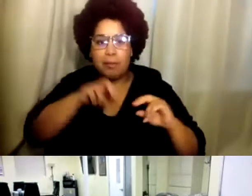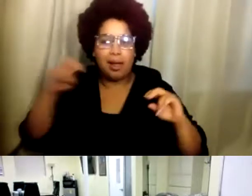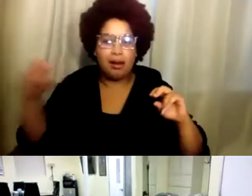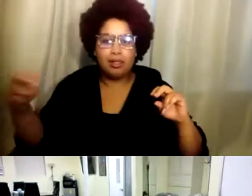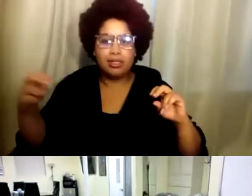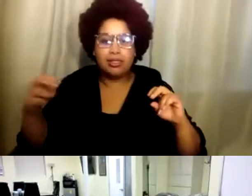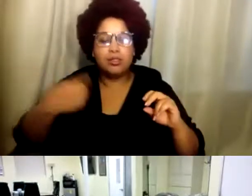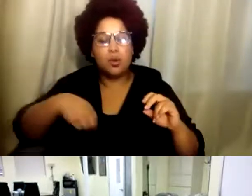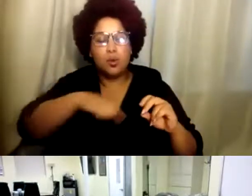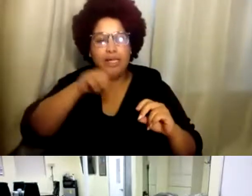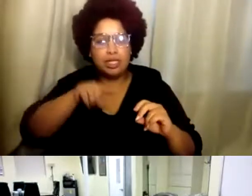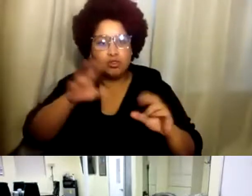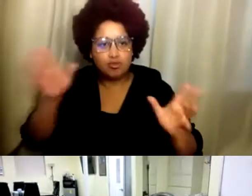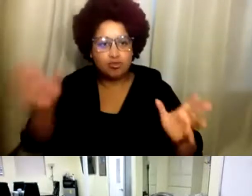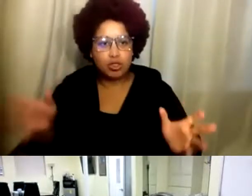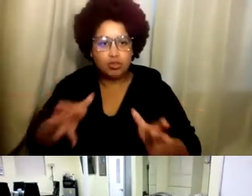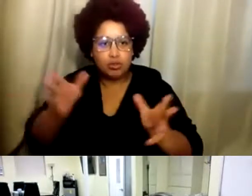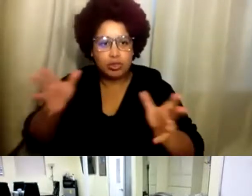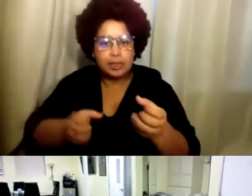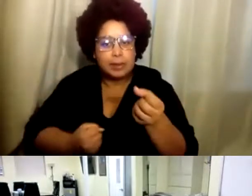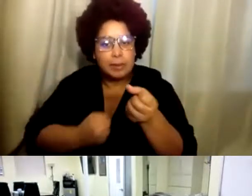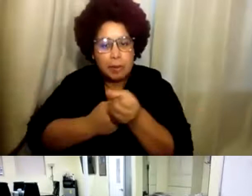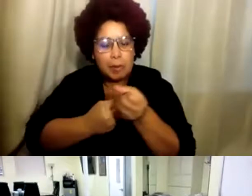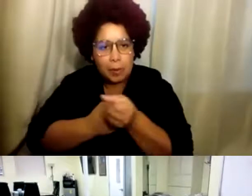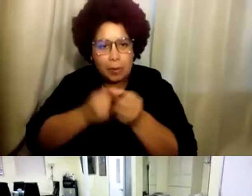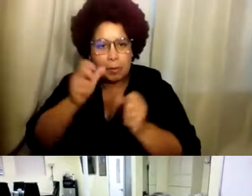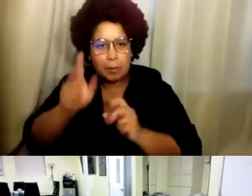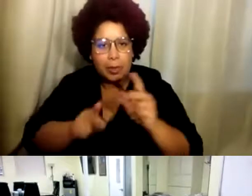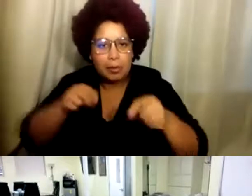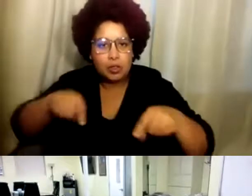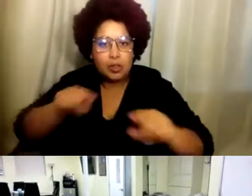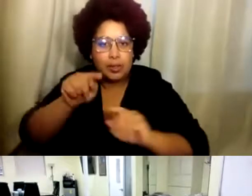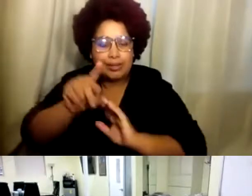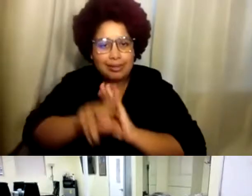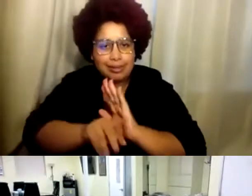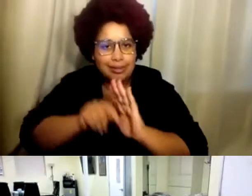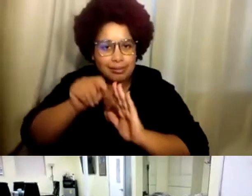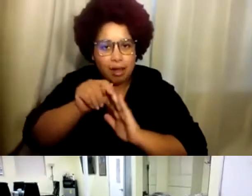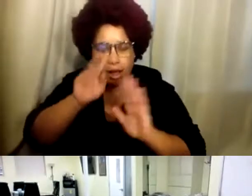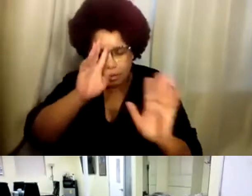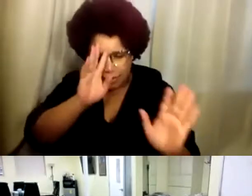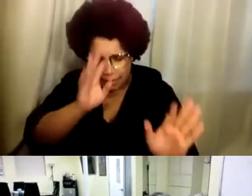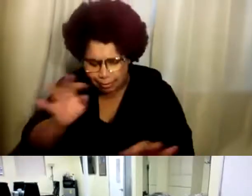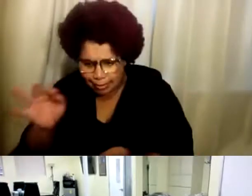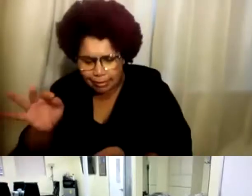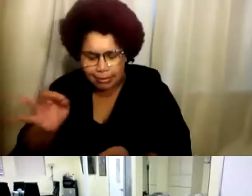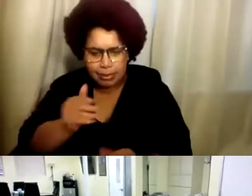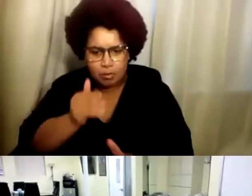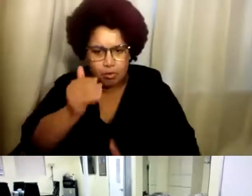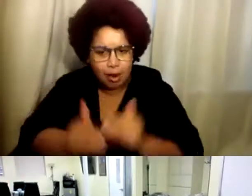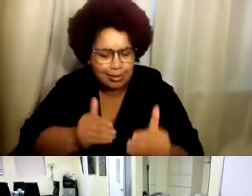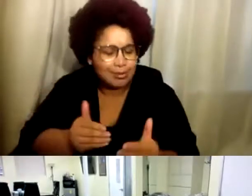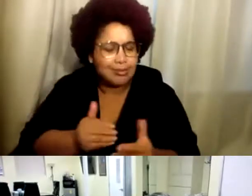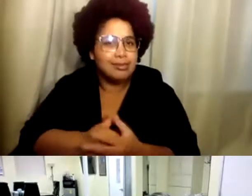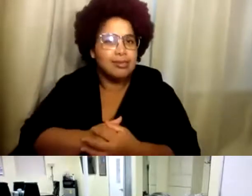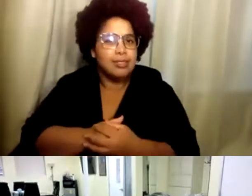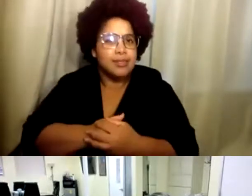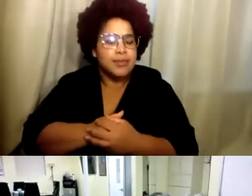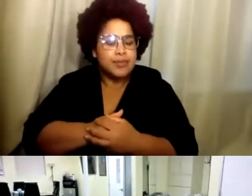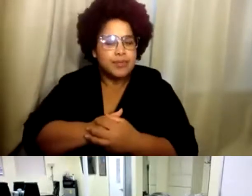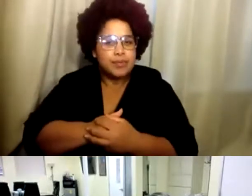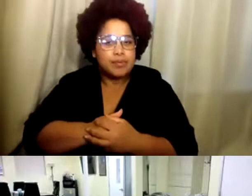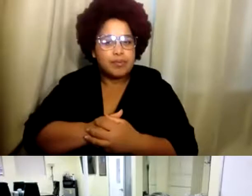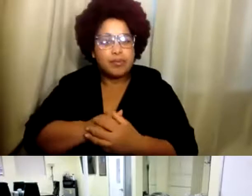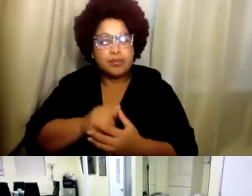We need to be encouraging and supporting people during this decision-making process. And I just